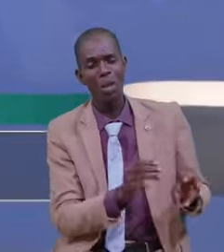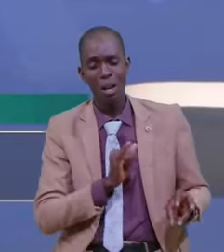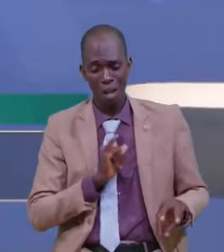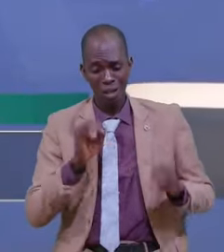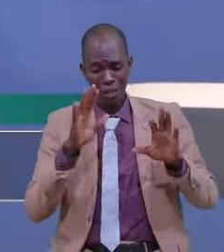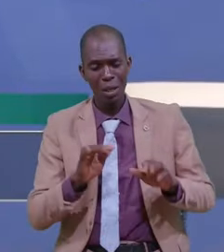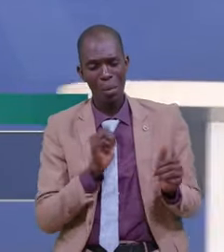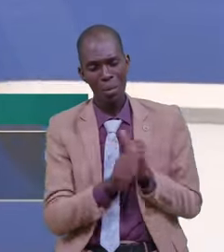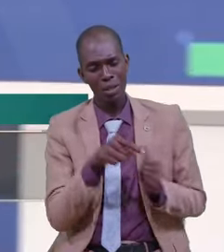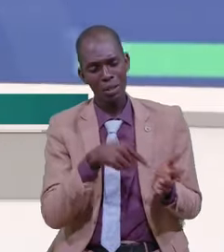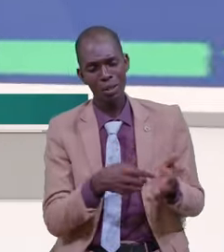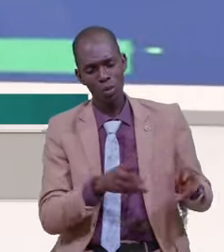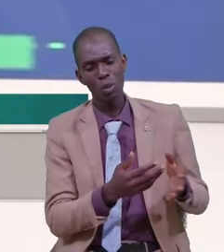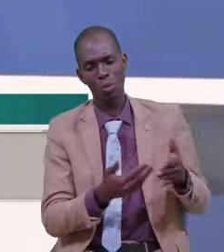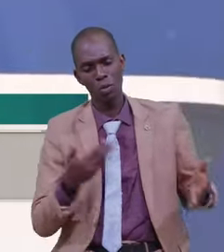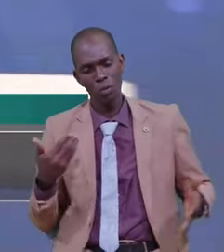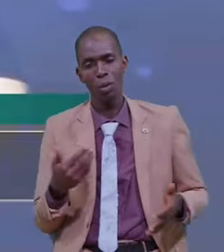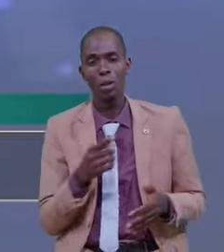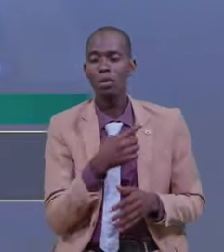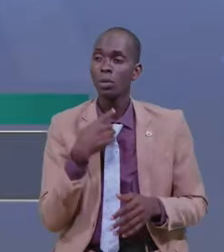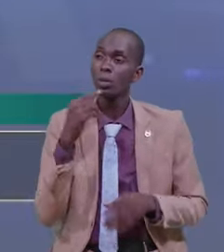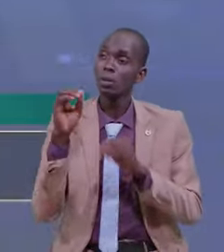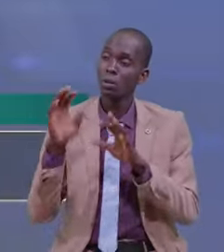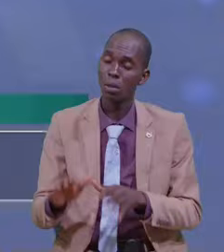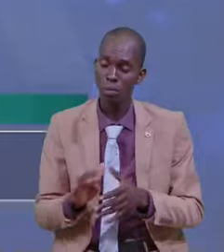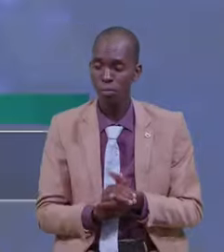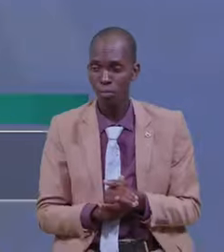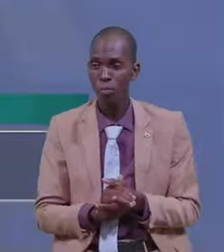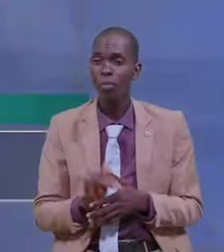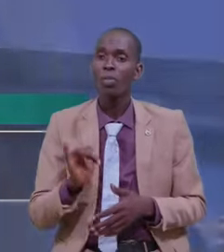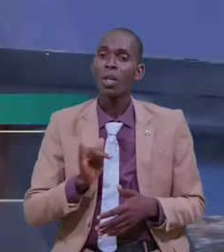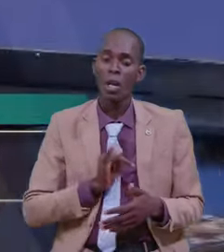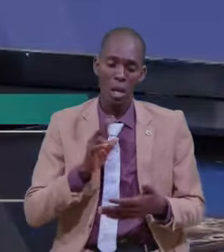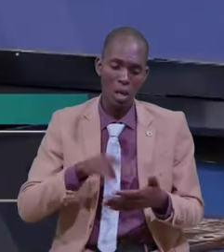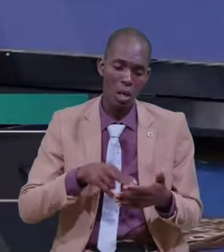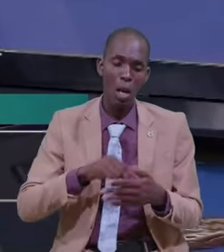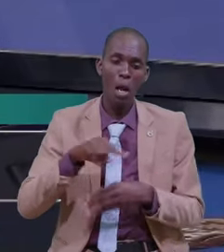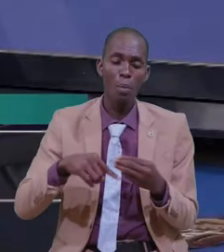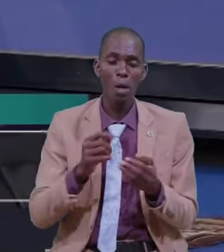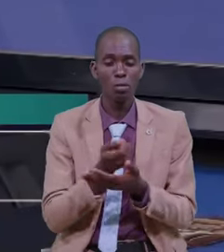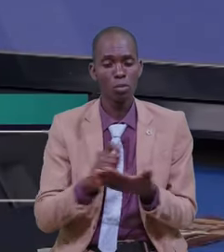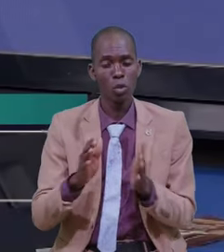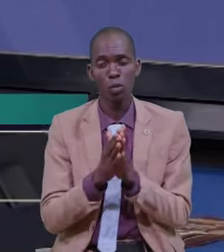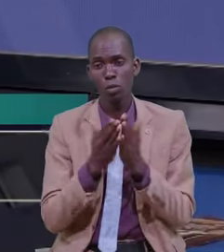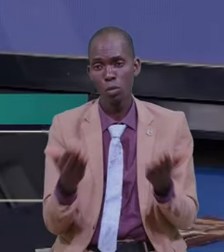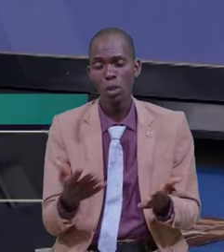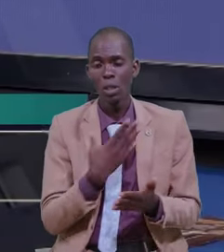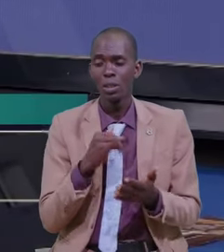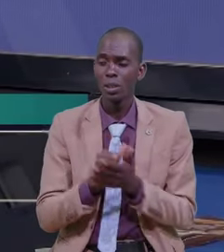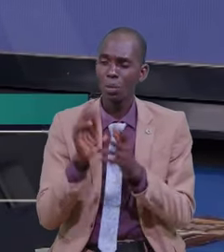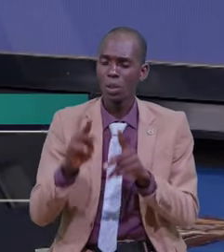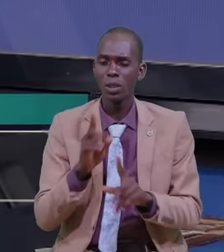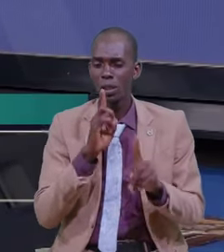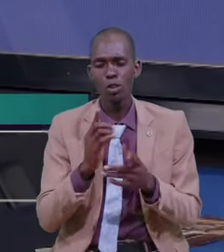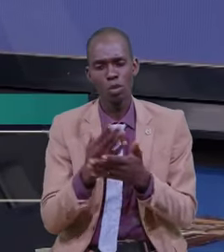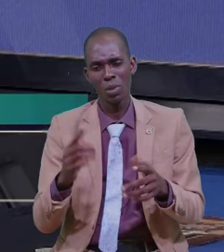you say, teacher, I read an author and he says something different. And if I